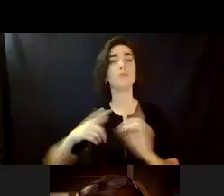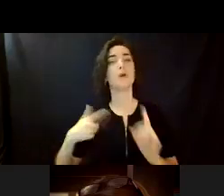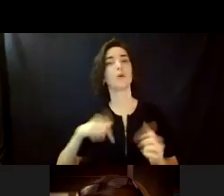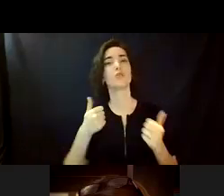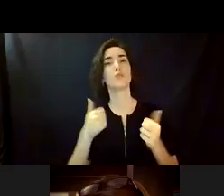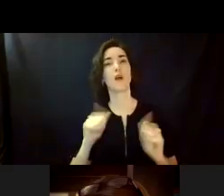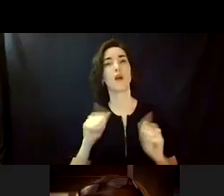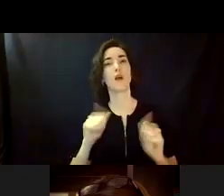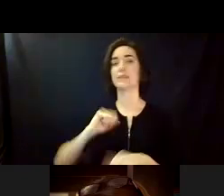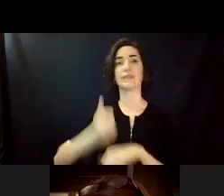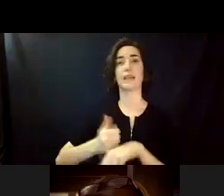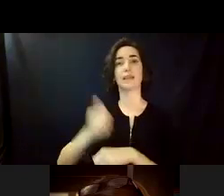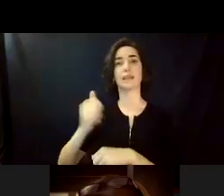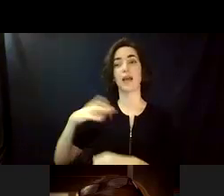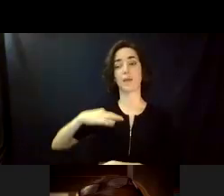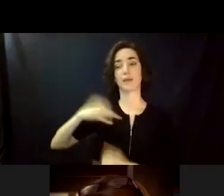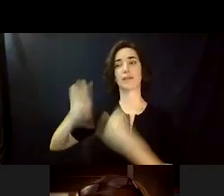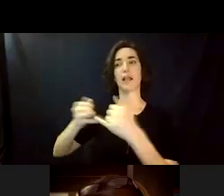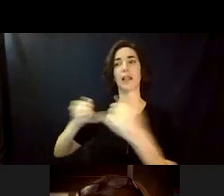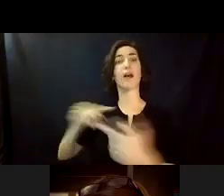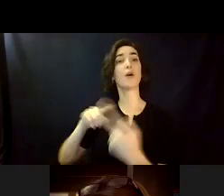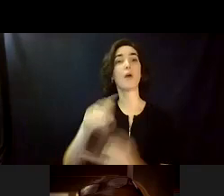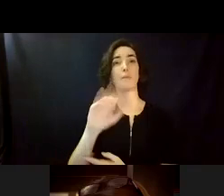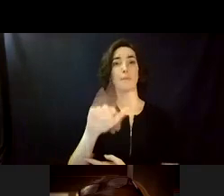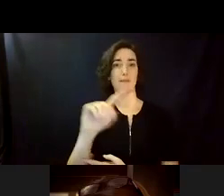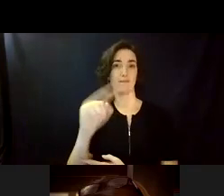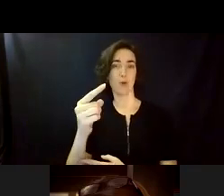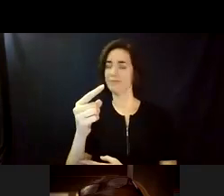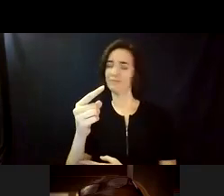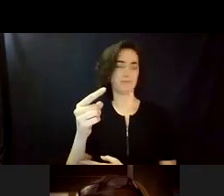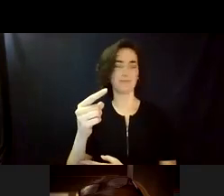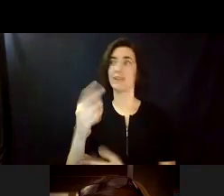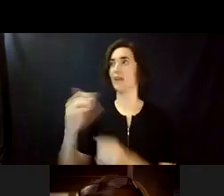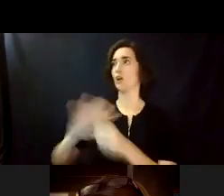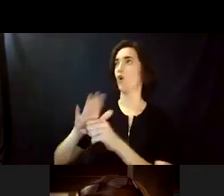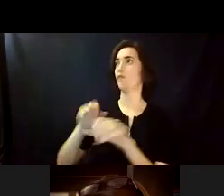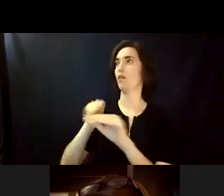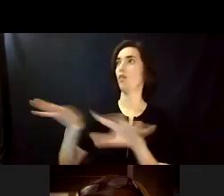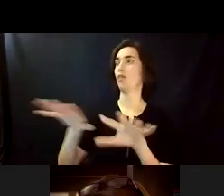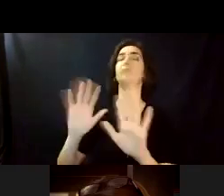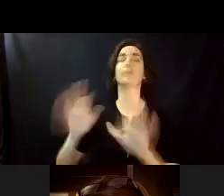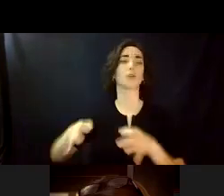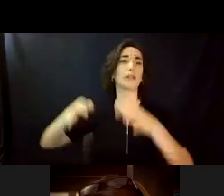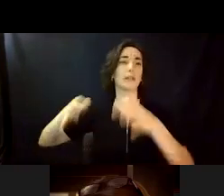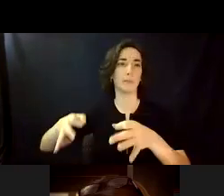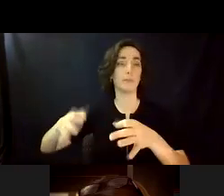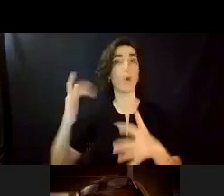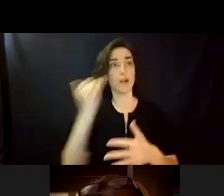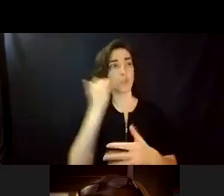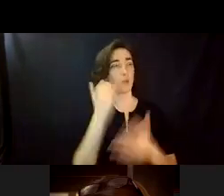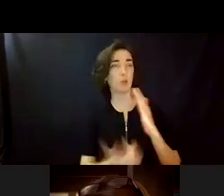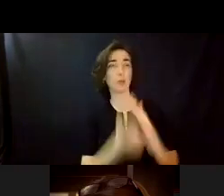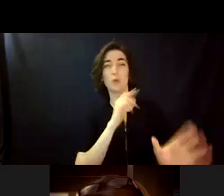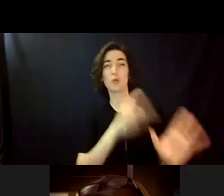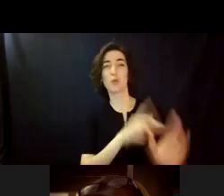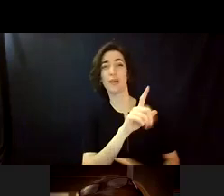application deadline of May the 1st, which of course we didn't keep because of COVID, because if they are new to LRS, it could